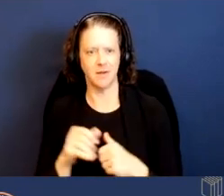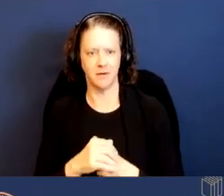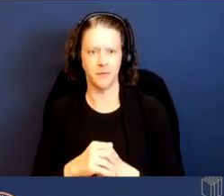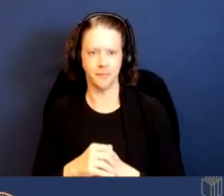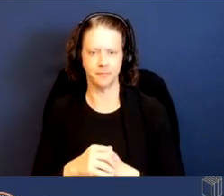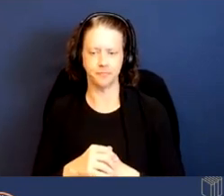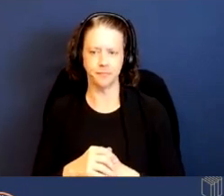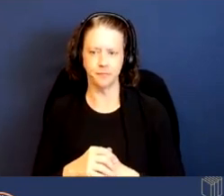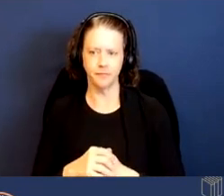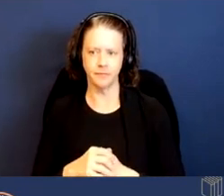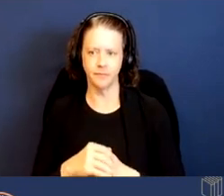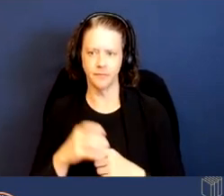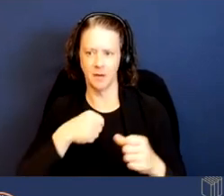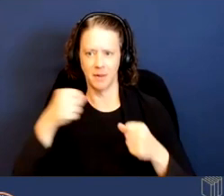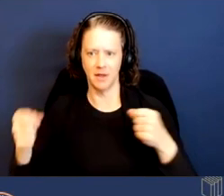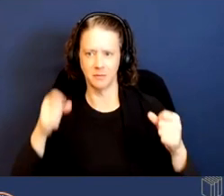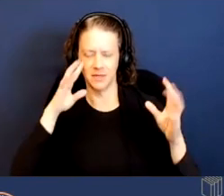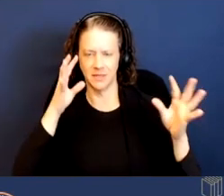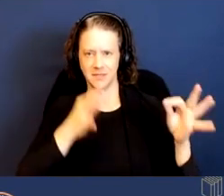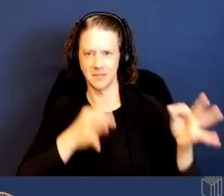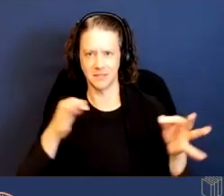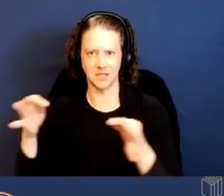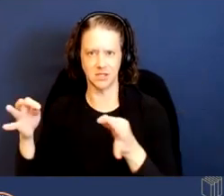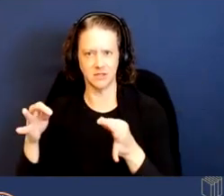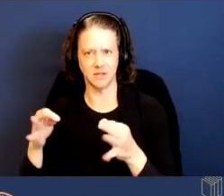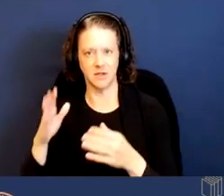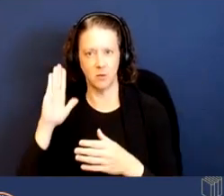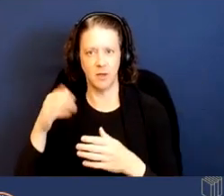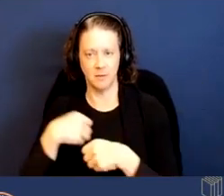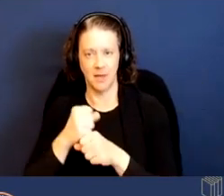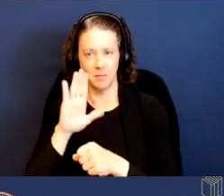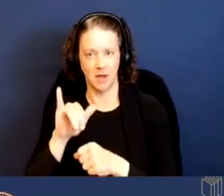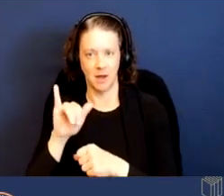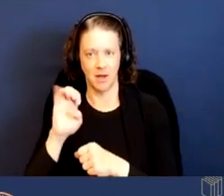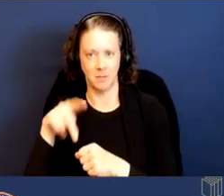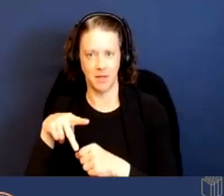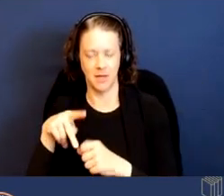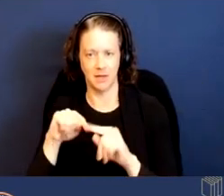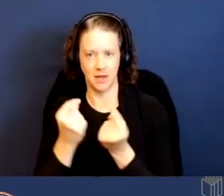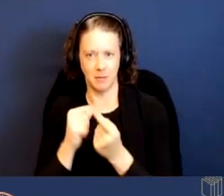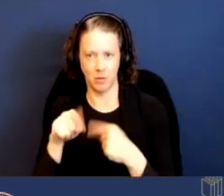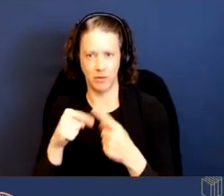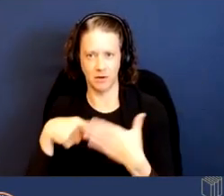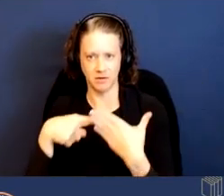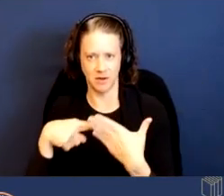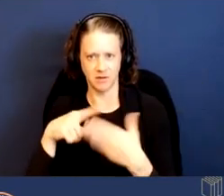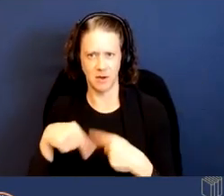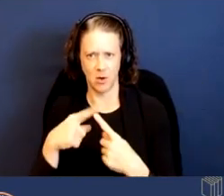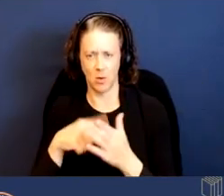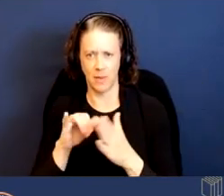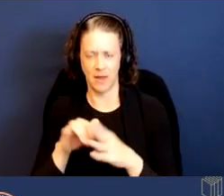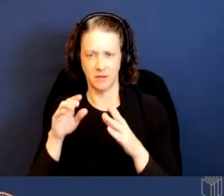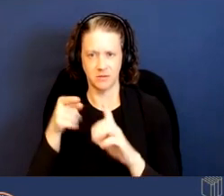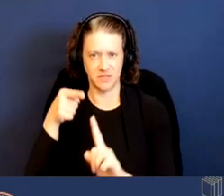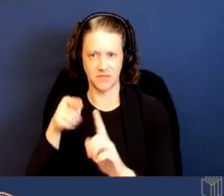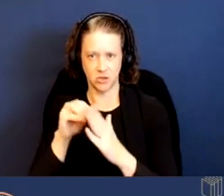Necessarily so, placement decisions are made by the IEP team in discussing what that particular student needs at that moment in time.